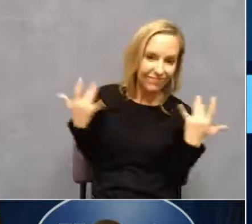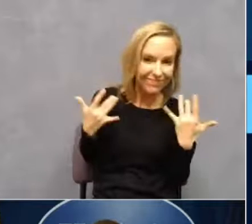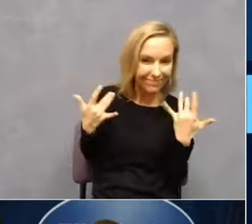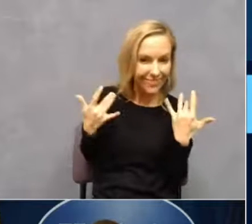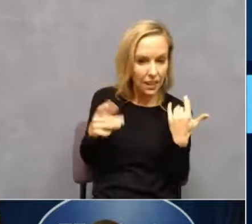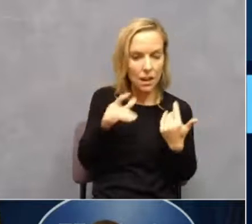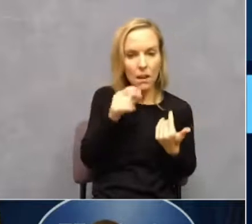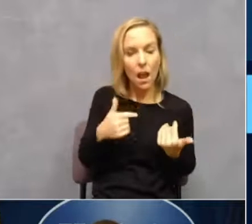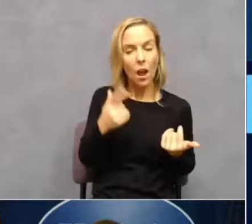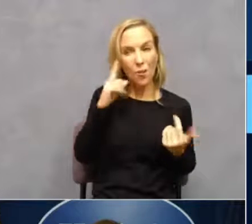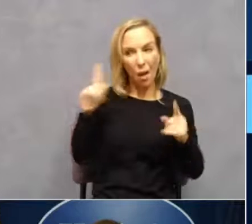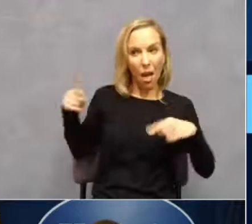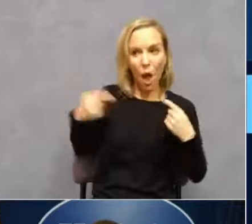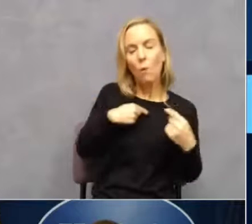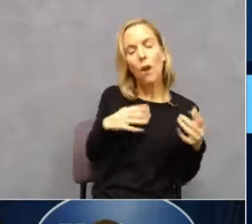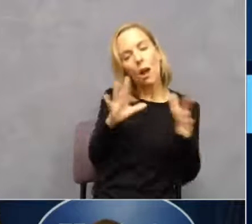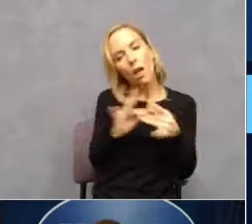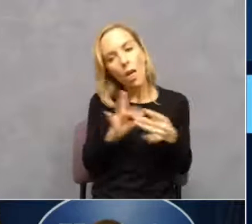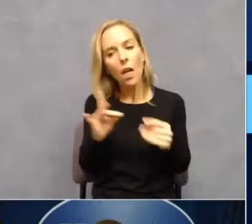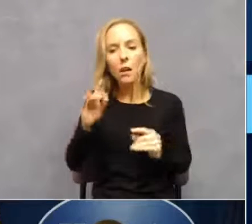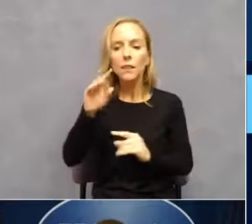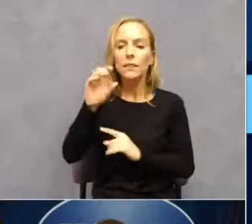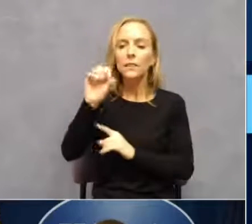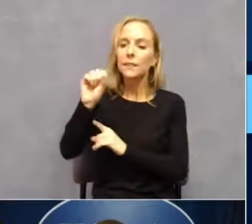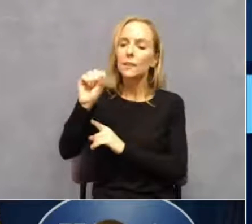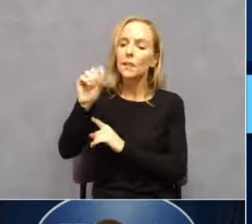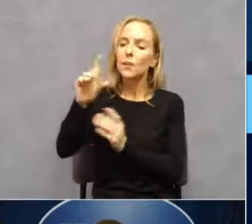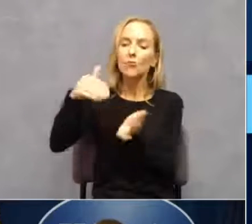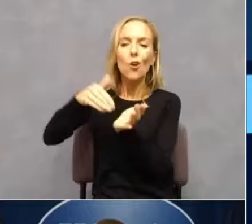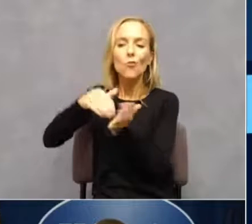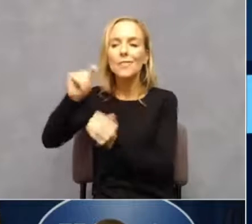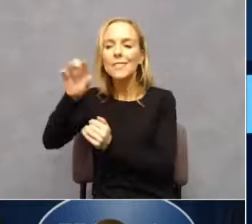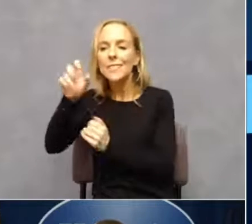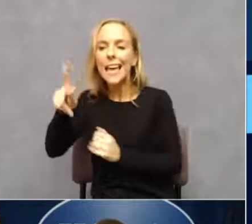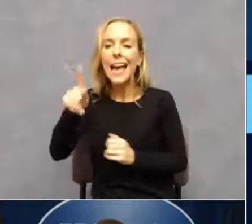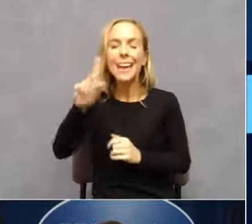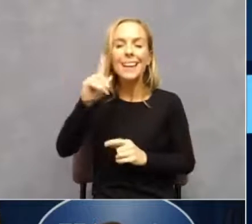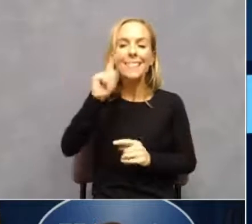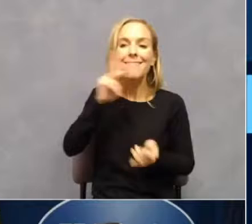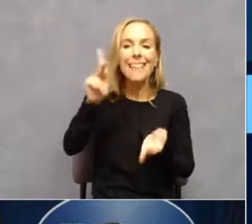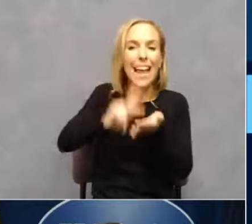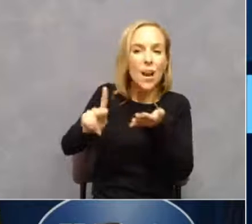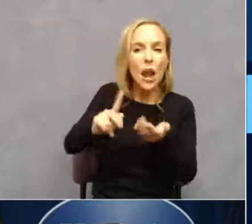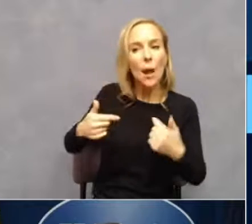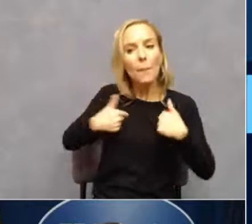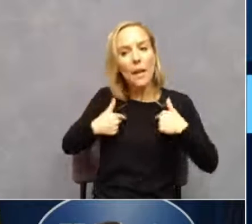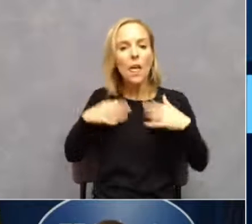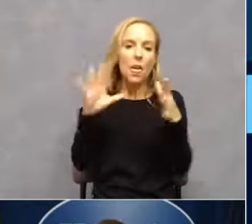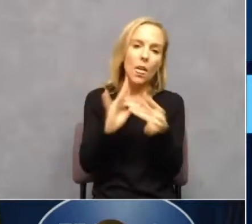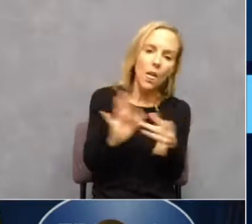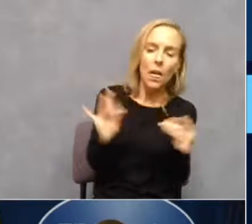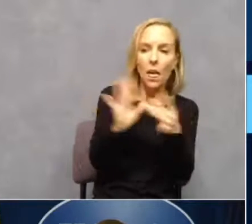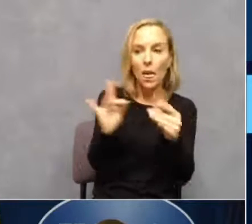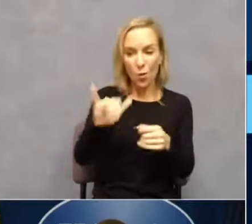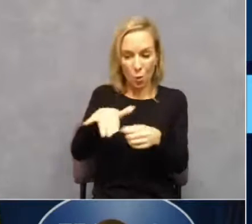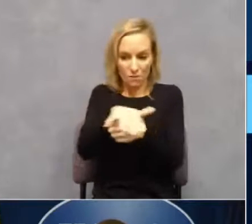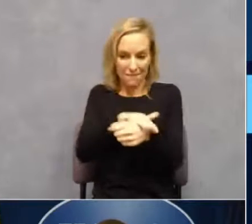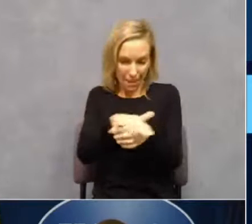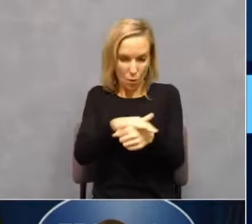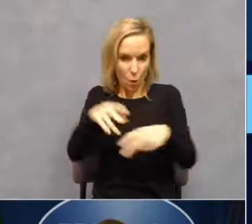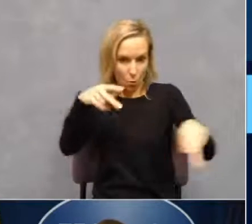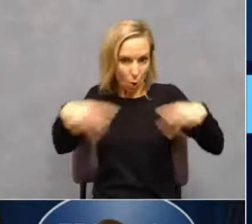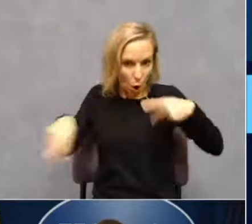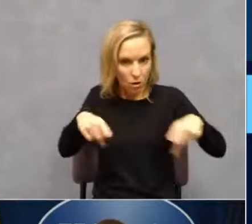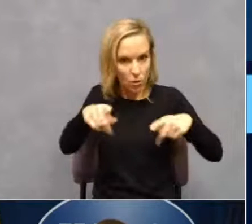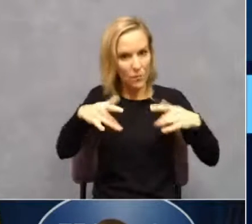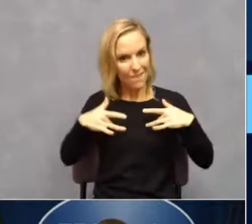saying that those groups that you have over to your homes, those neighborhood parties, they are spreading this virus